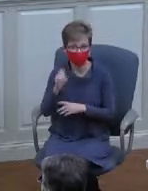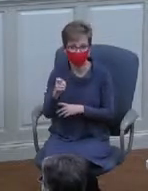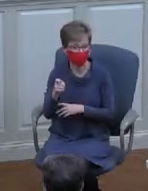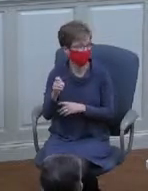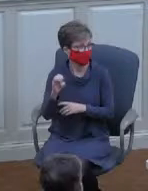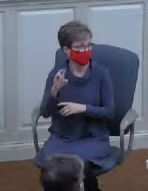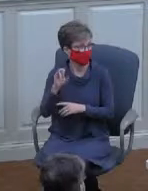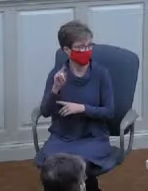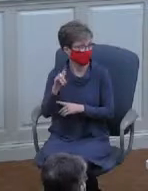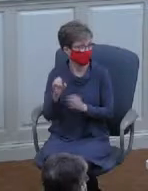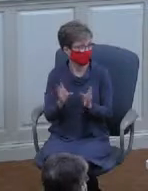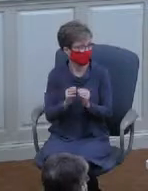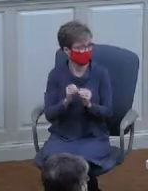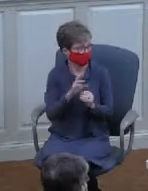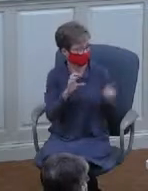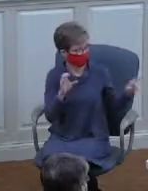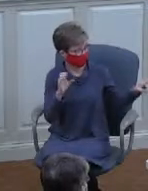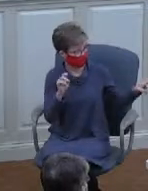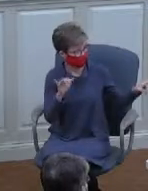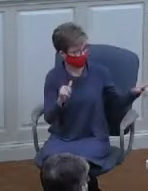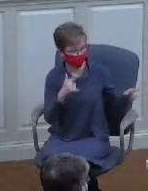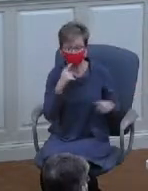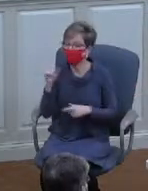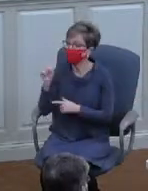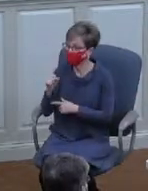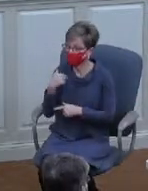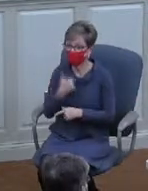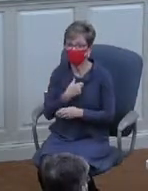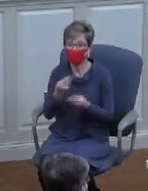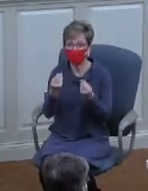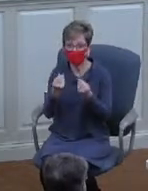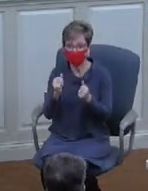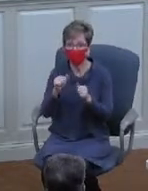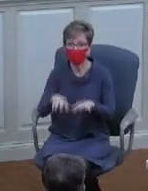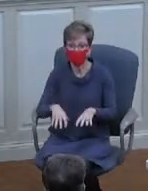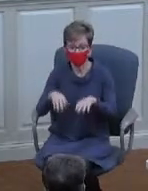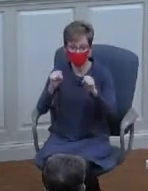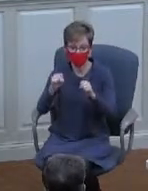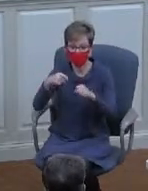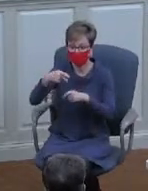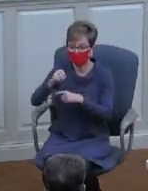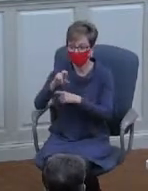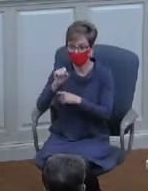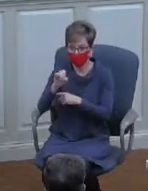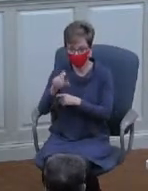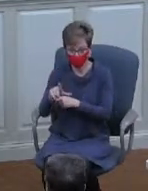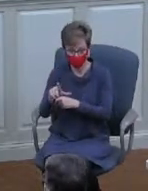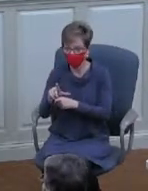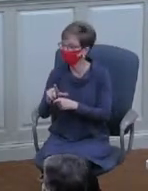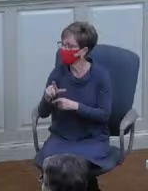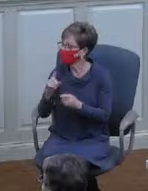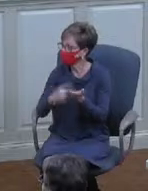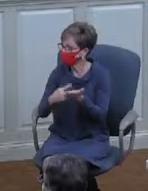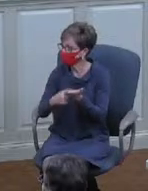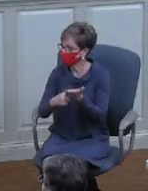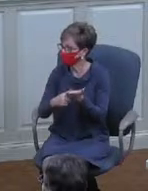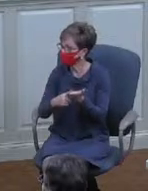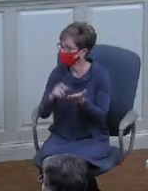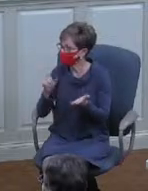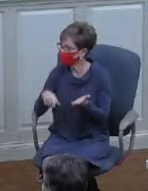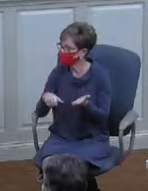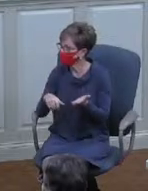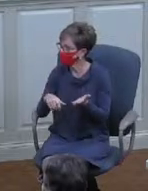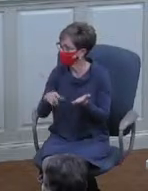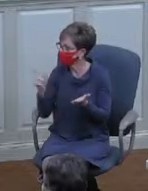Coffey? Thank you. We do have property acquisition, personnel, and litigation. Got the full